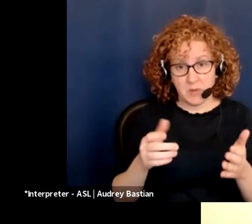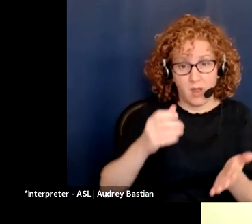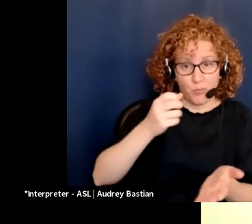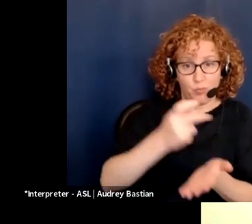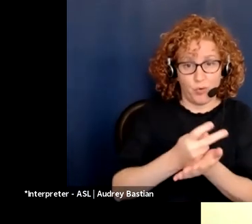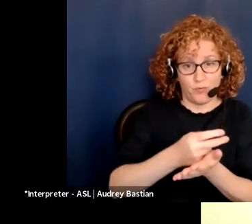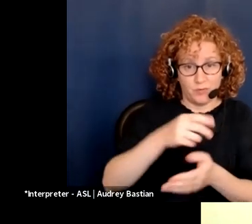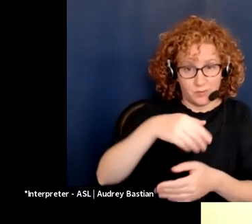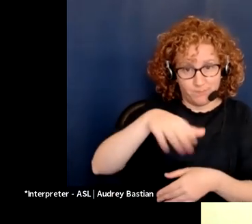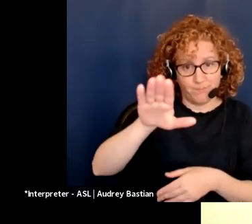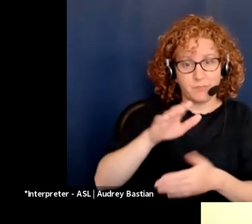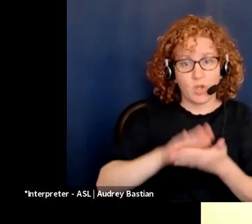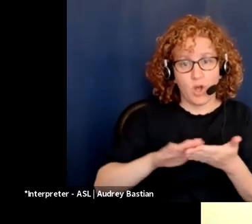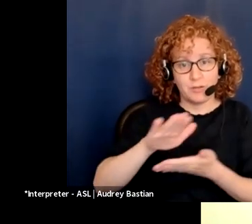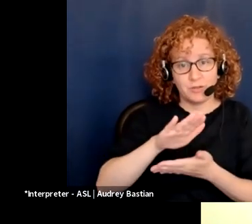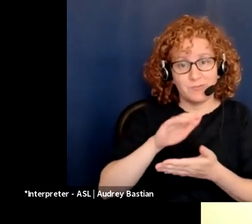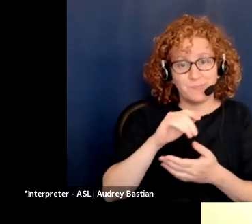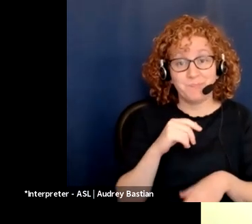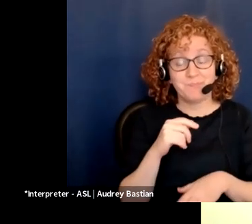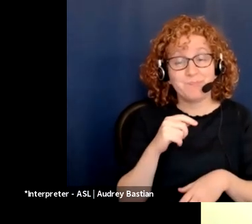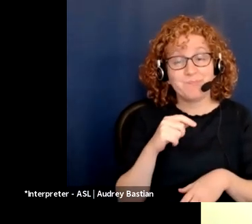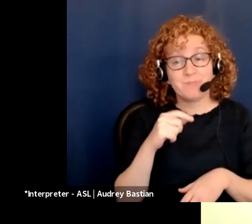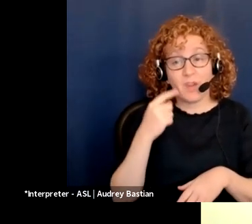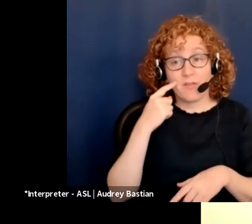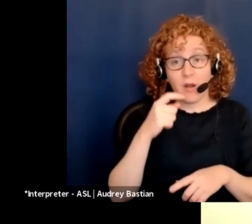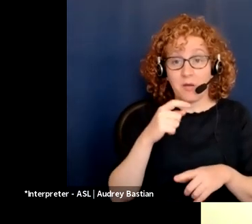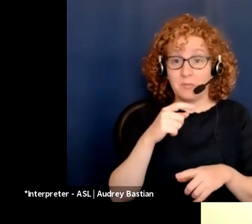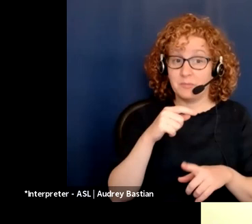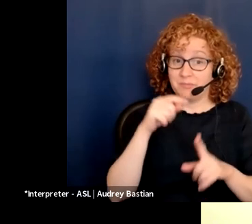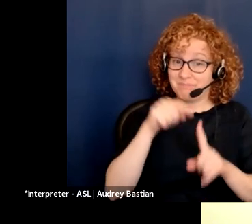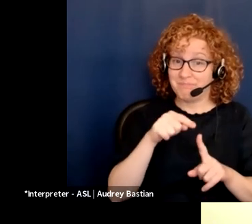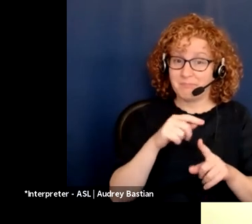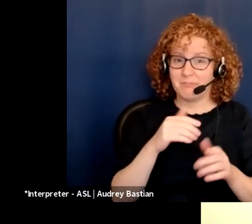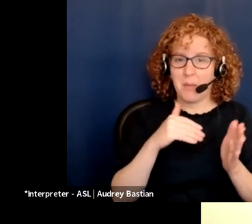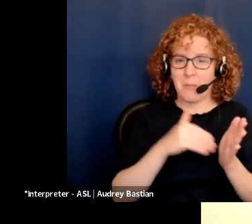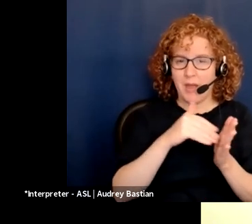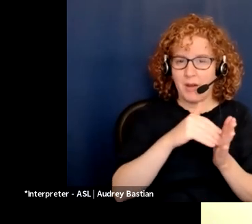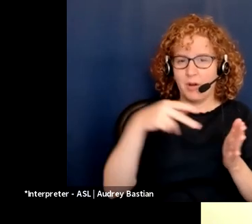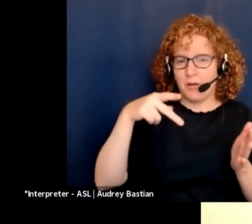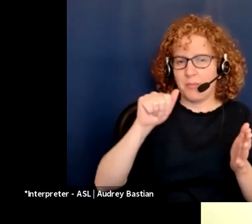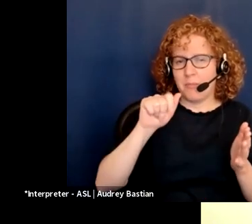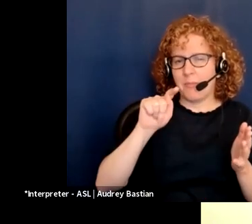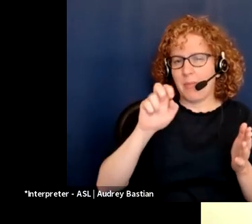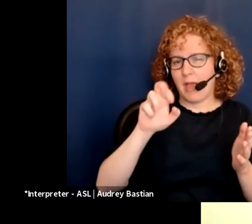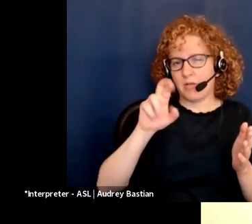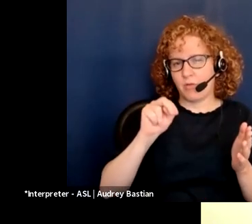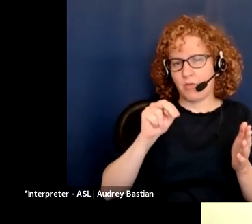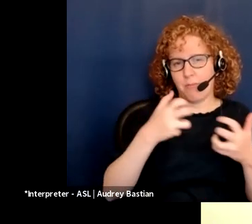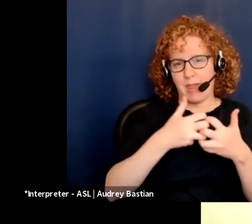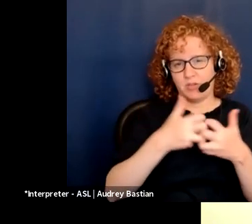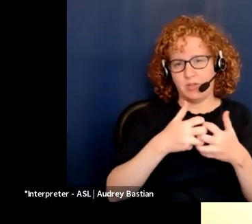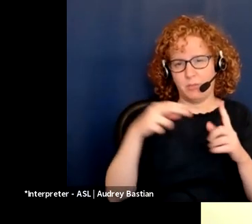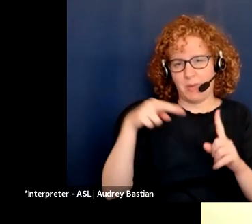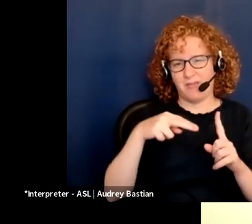And just from a strictly pattern matching perspective, this does not seem